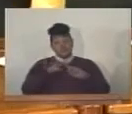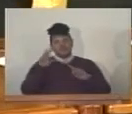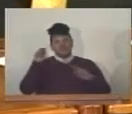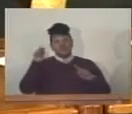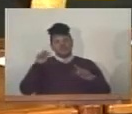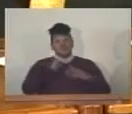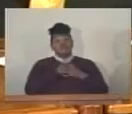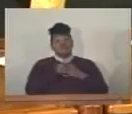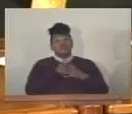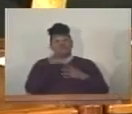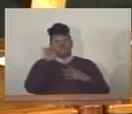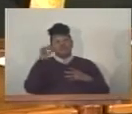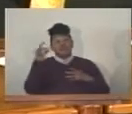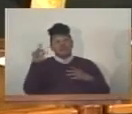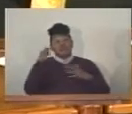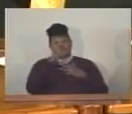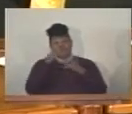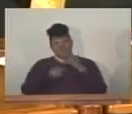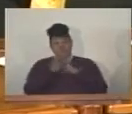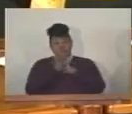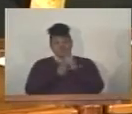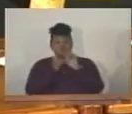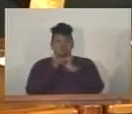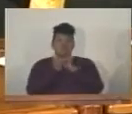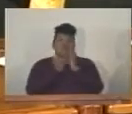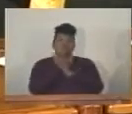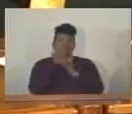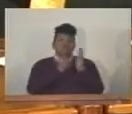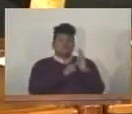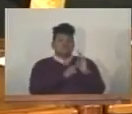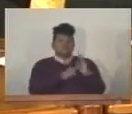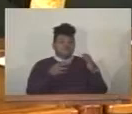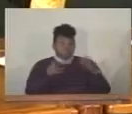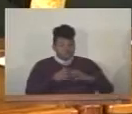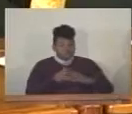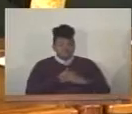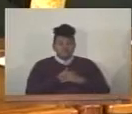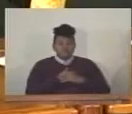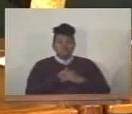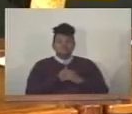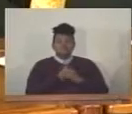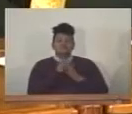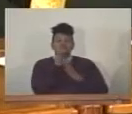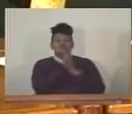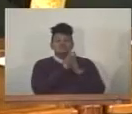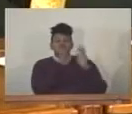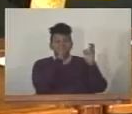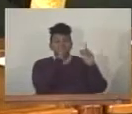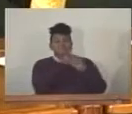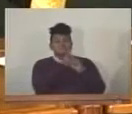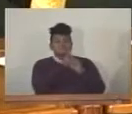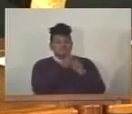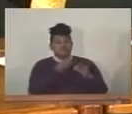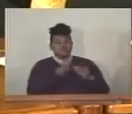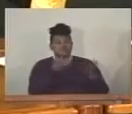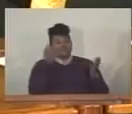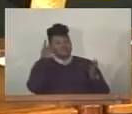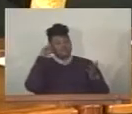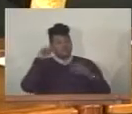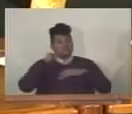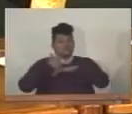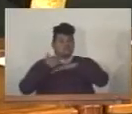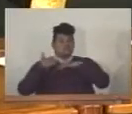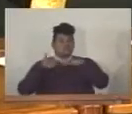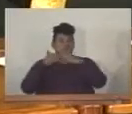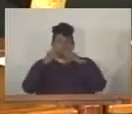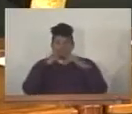of January 2018, the following bills were passed in the House of Representatives. A bill entitled An Act to Provide for the